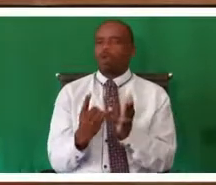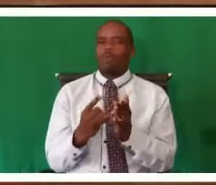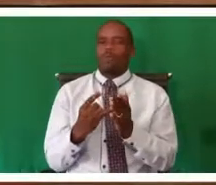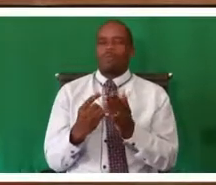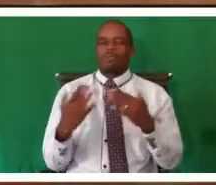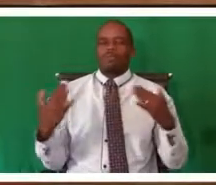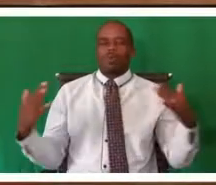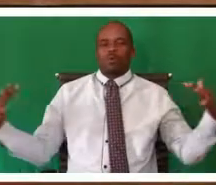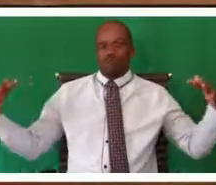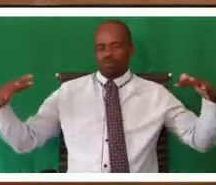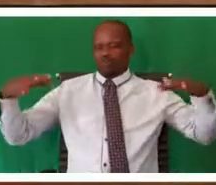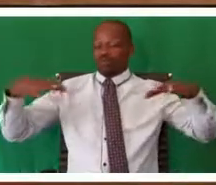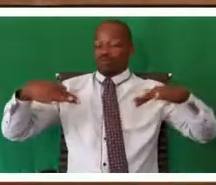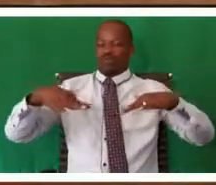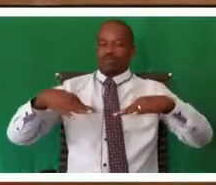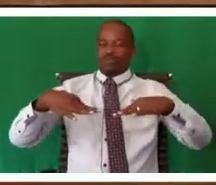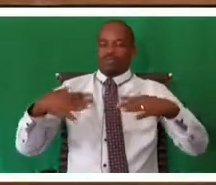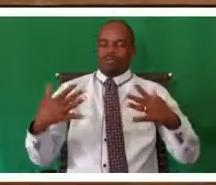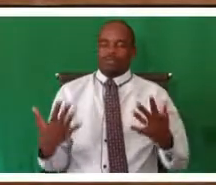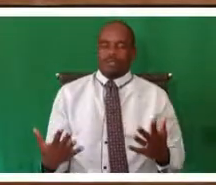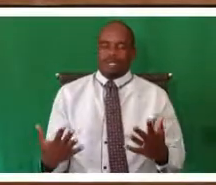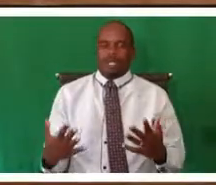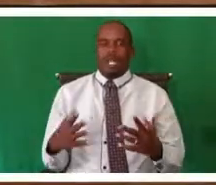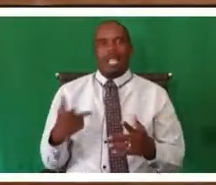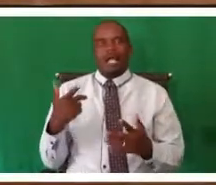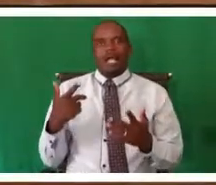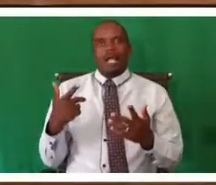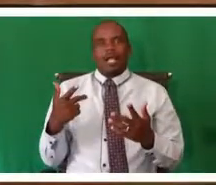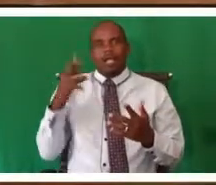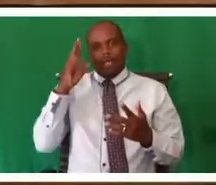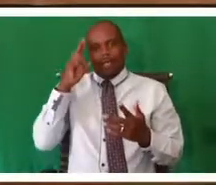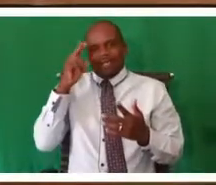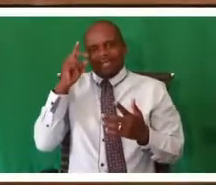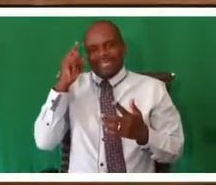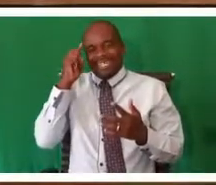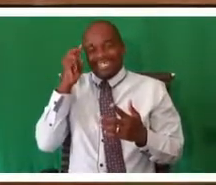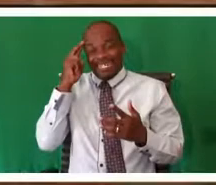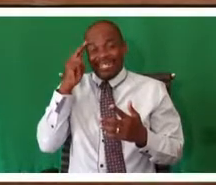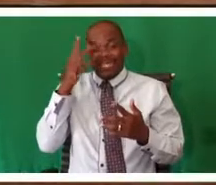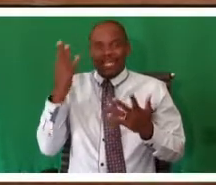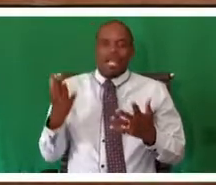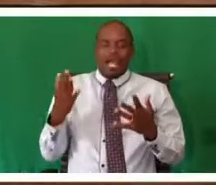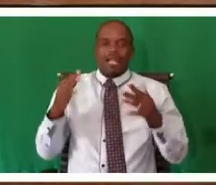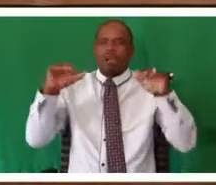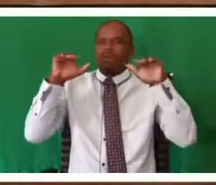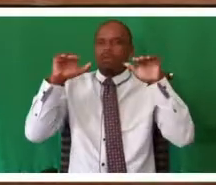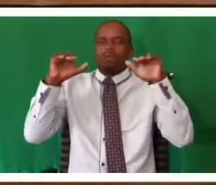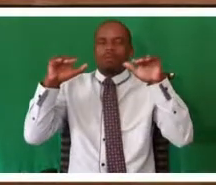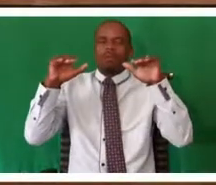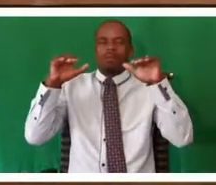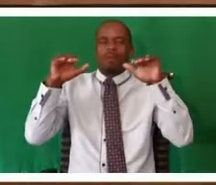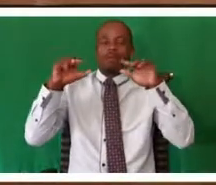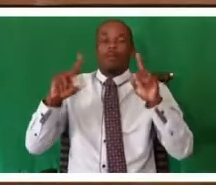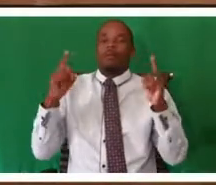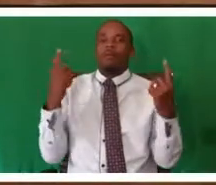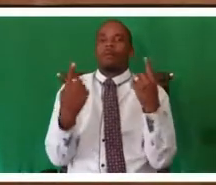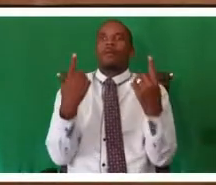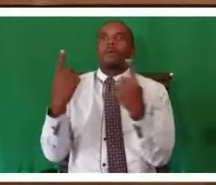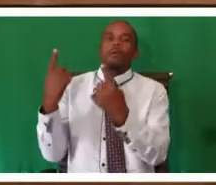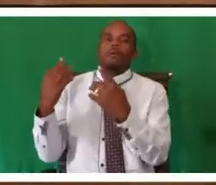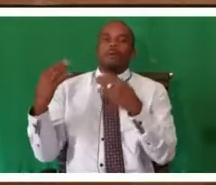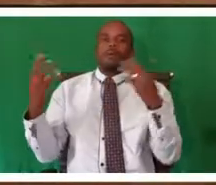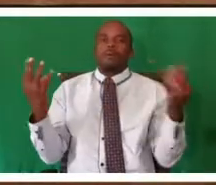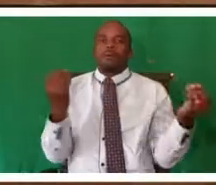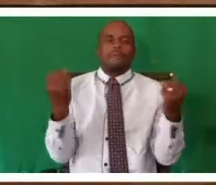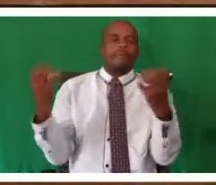as we would have loved to. We are hoping that the public, the people of the Free State, did manage